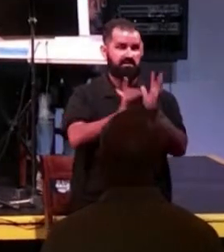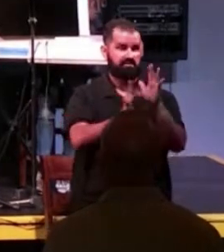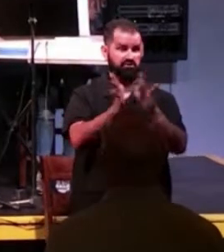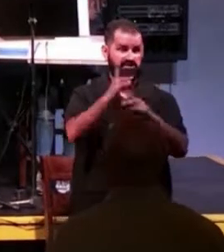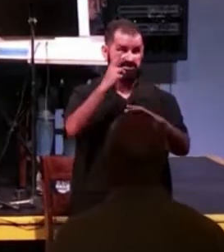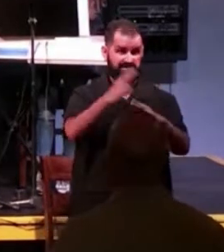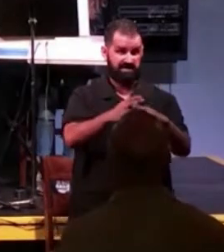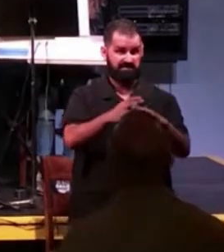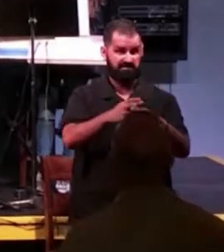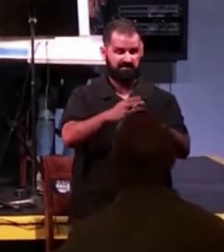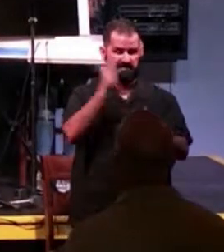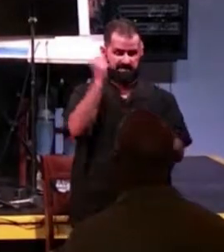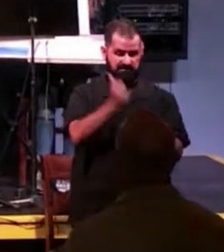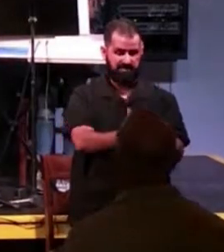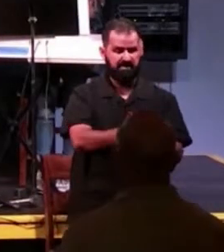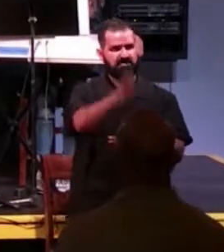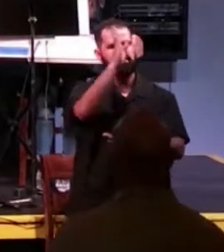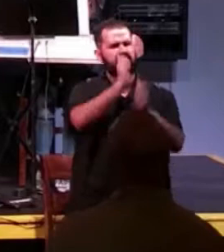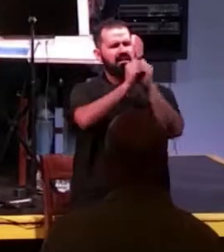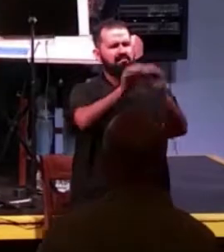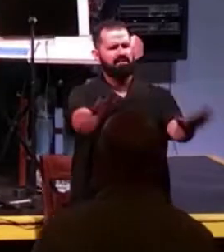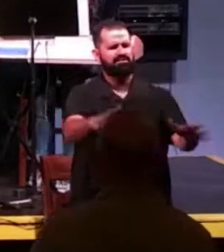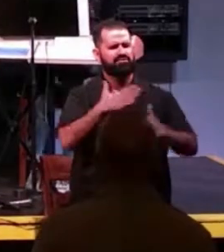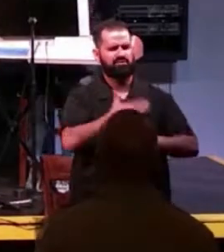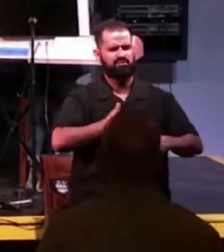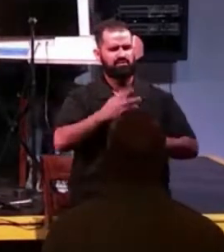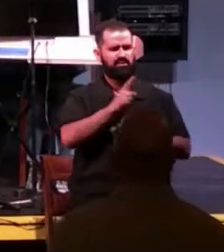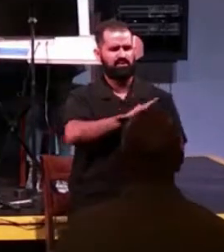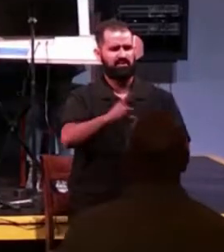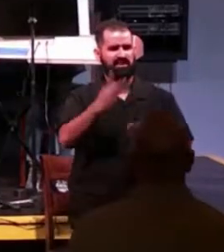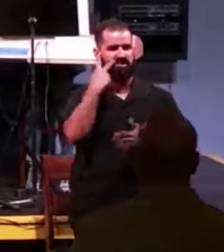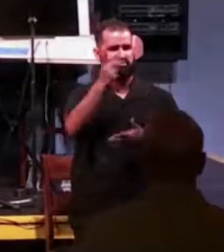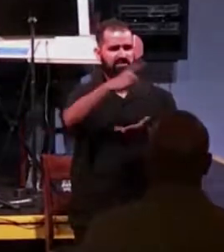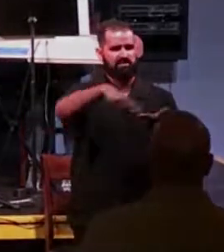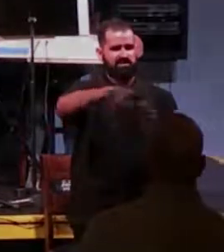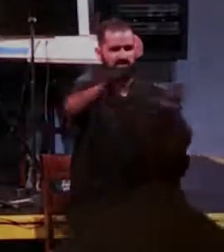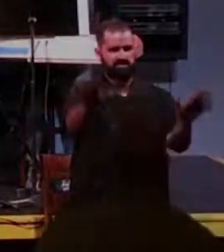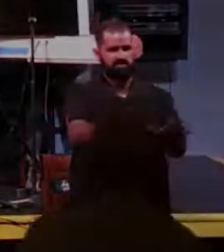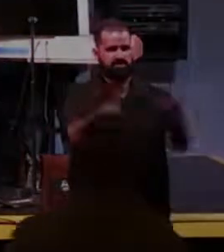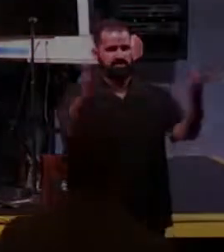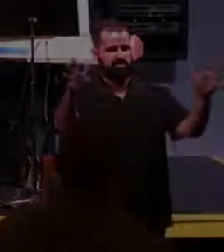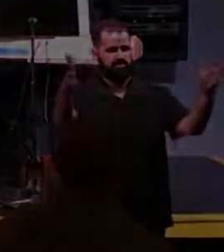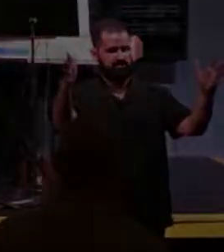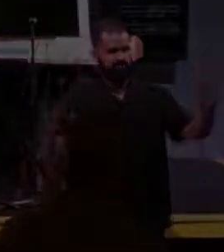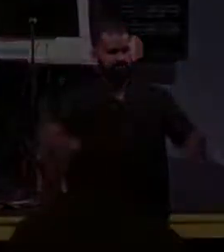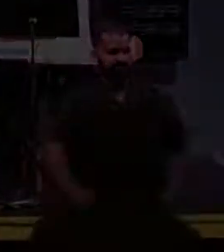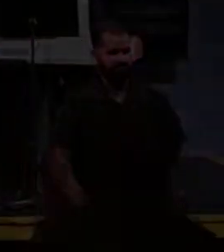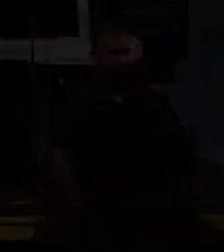God bless you. Have a great week. I'll see you guys next Sunday. Go in peace.